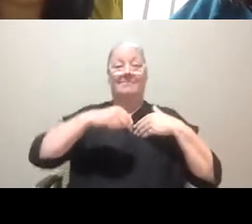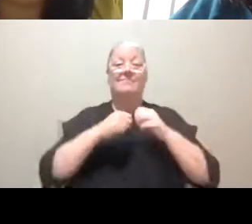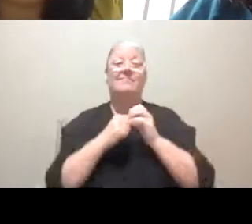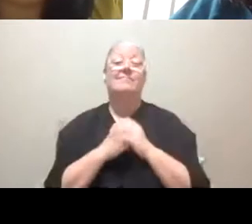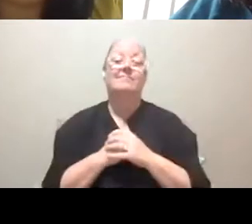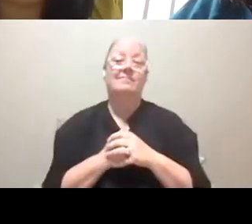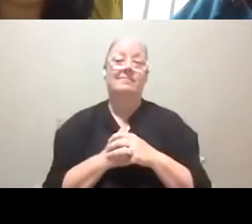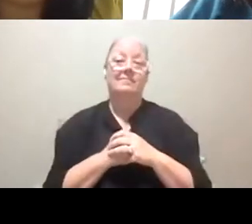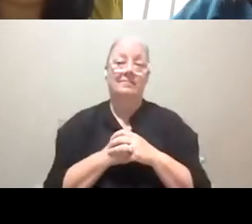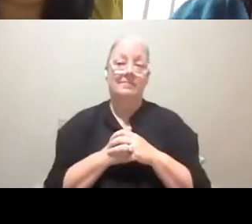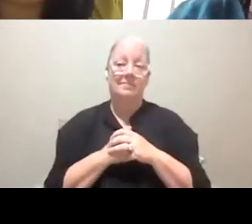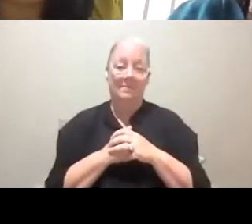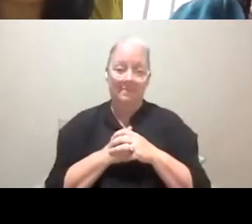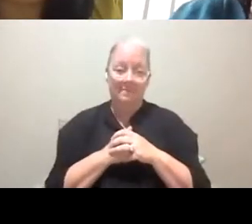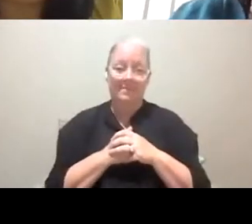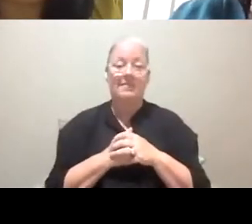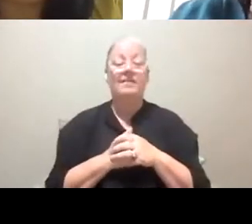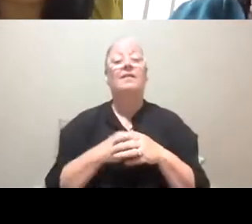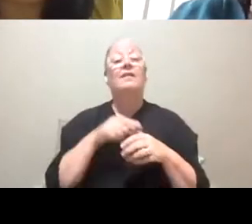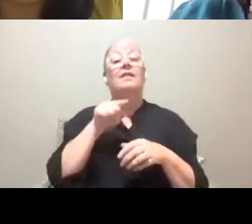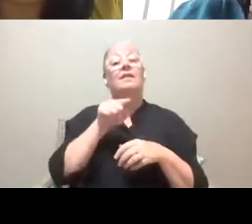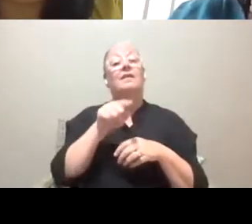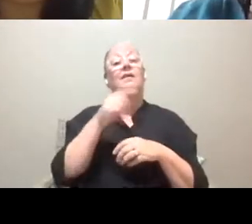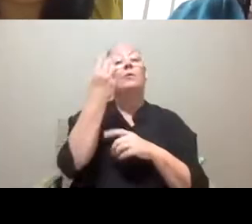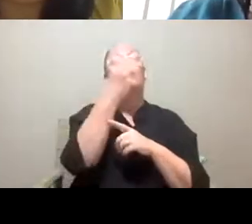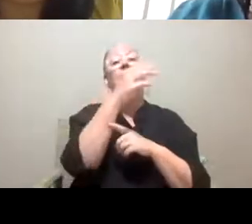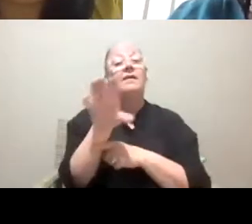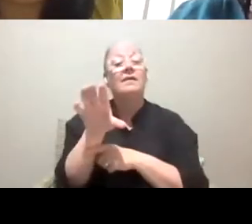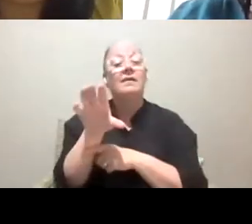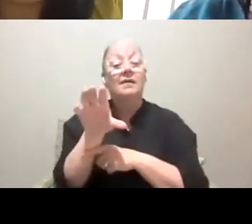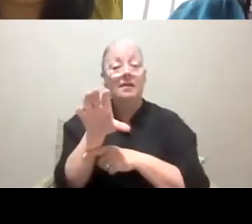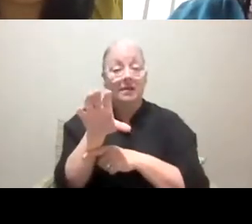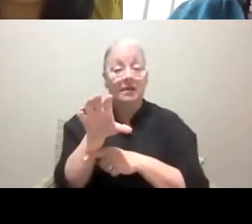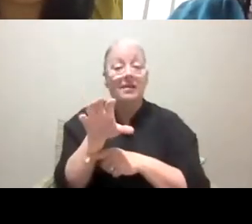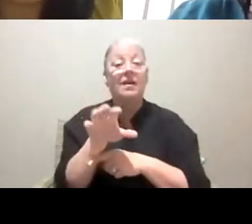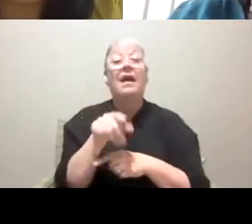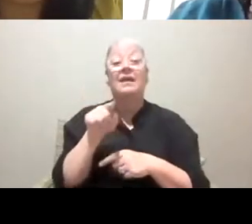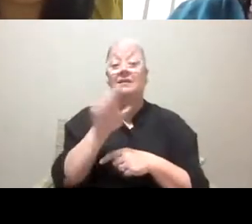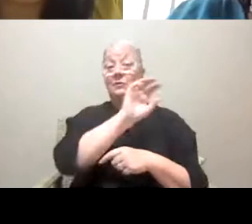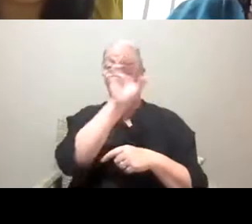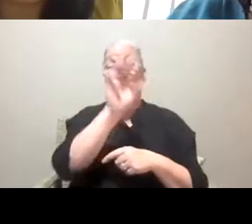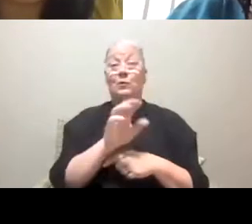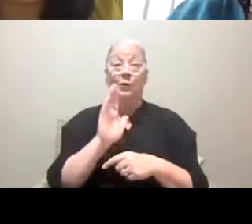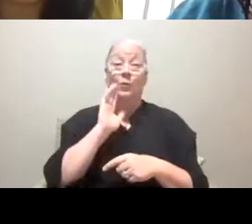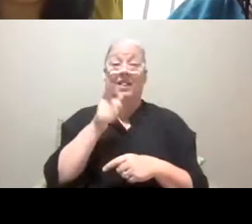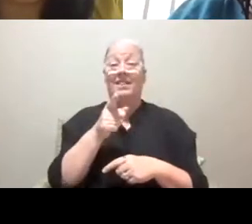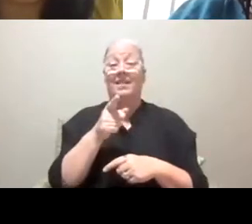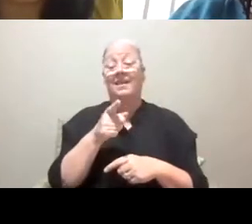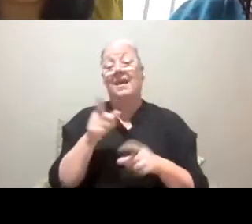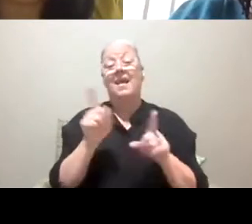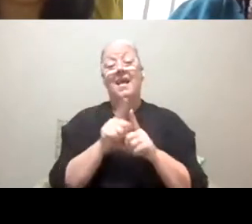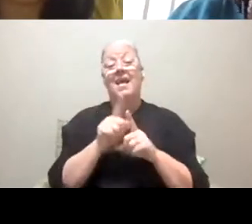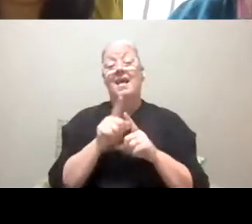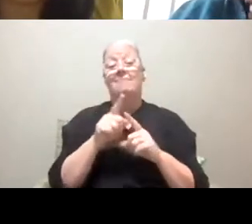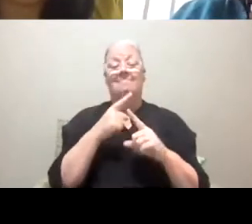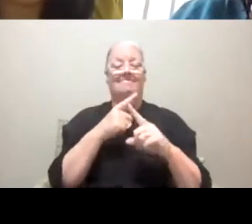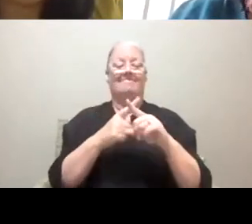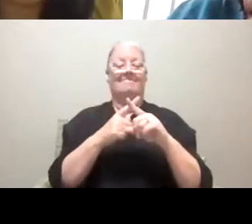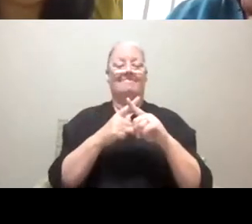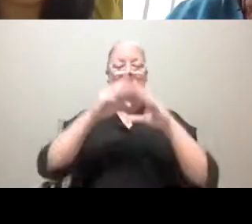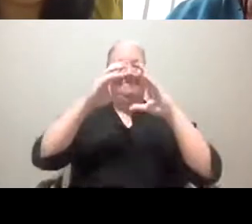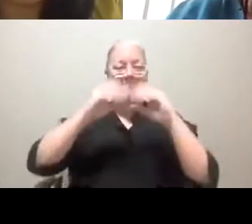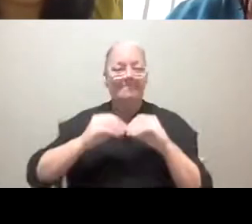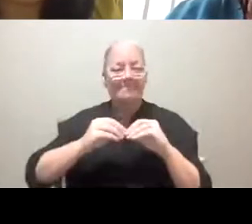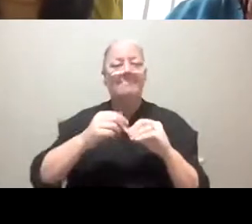And before the webinar, Zoom kicks us out rudely, allow me to say thank